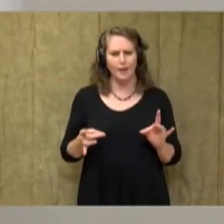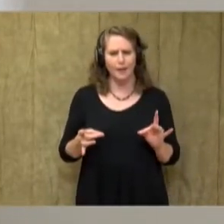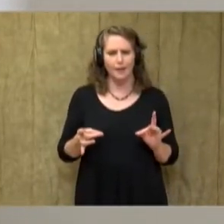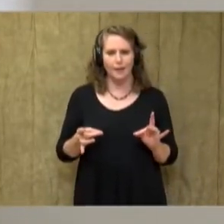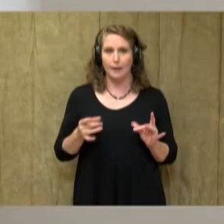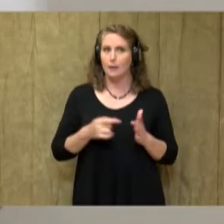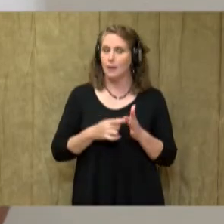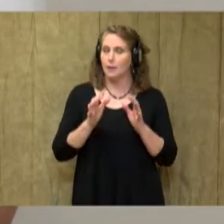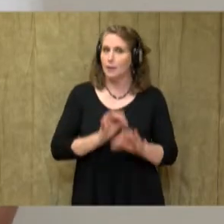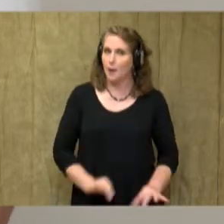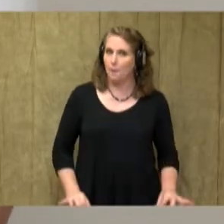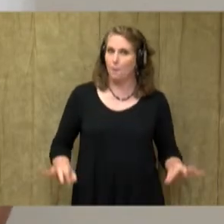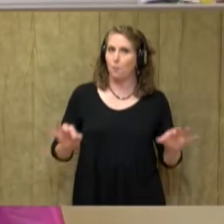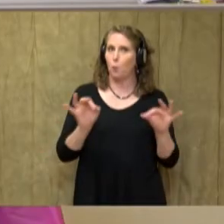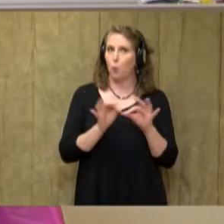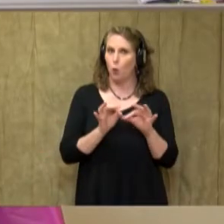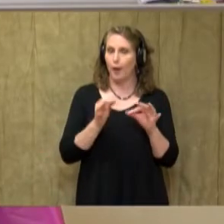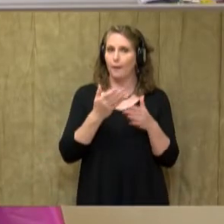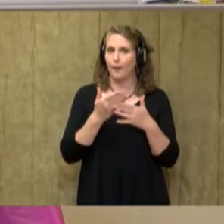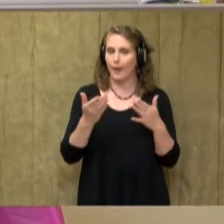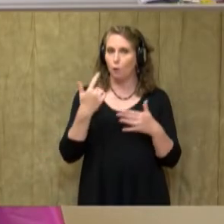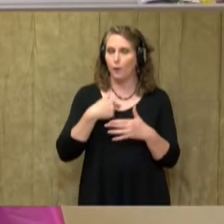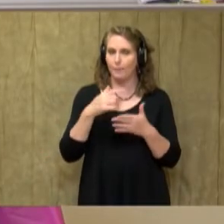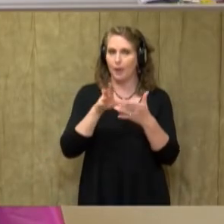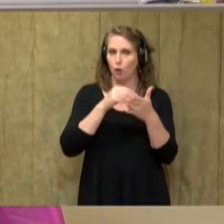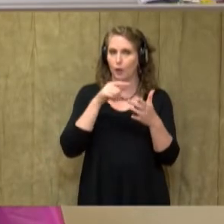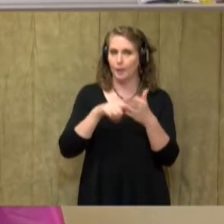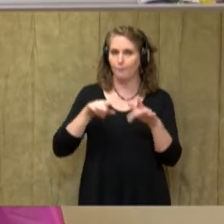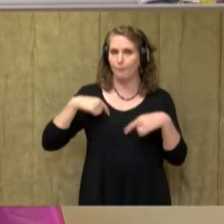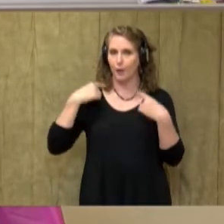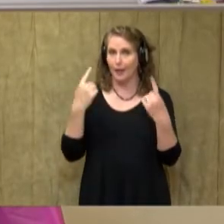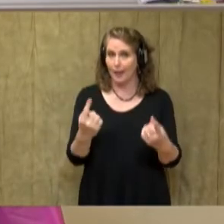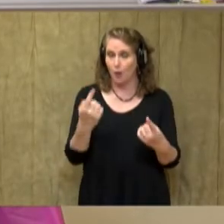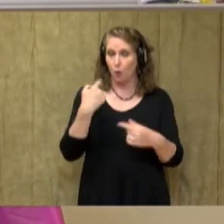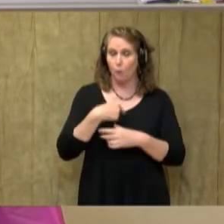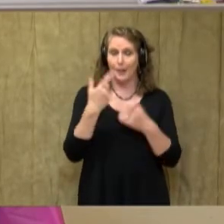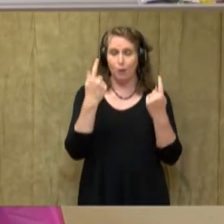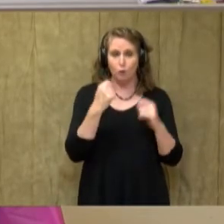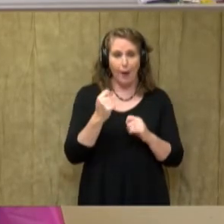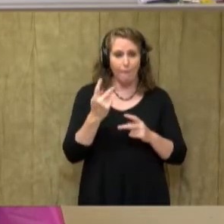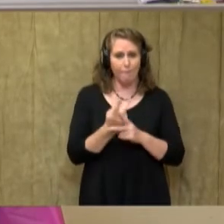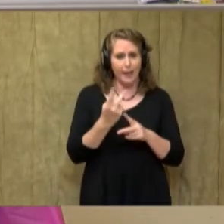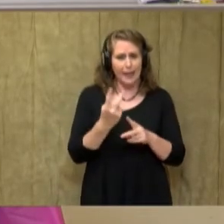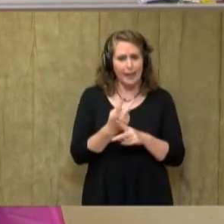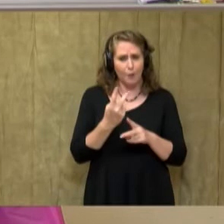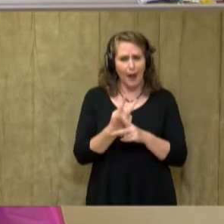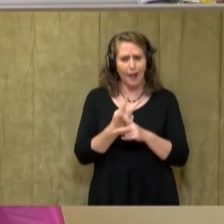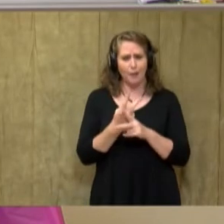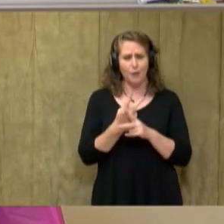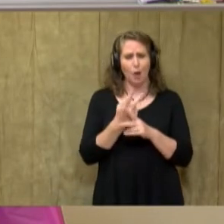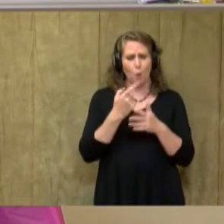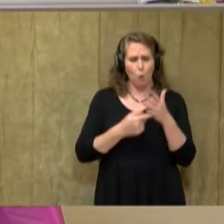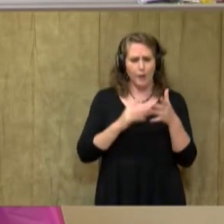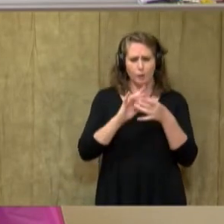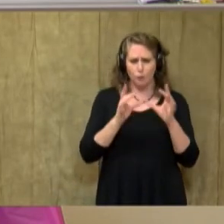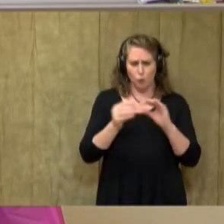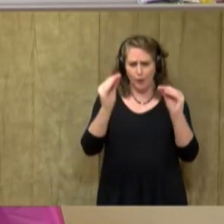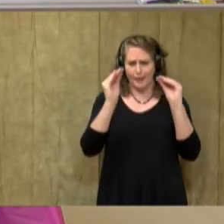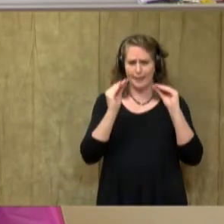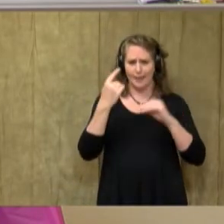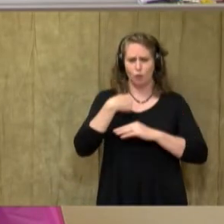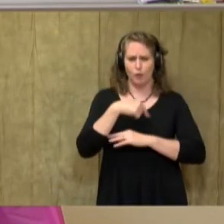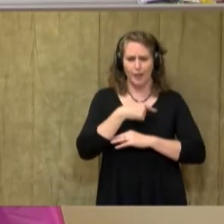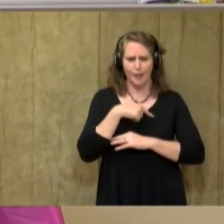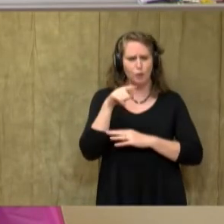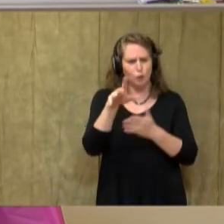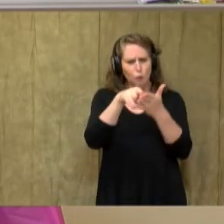is the big thing that we have been talking about for the past couple of weeks. We've been trying to figure out the lesson. So what did you learn from